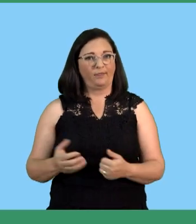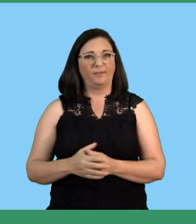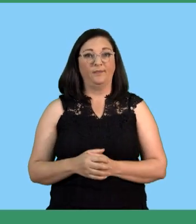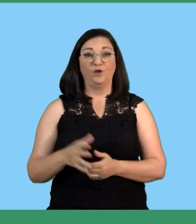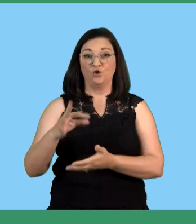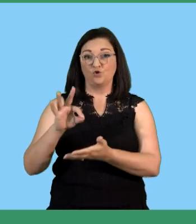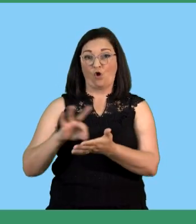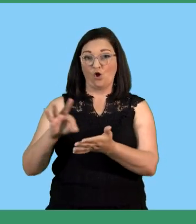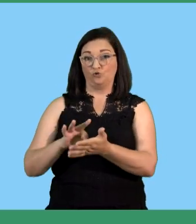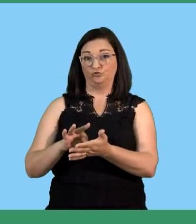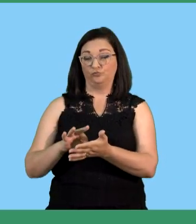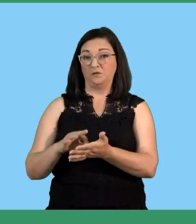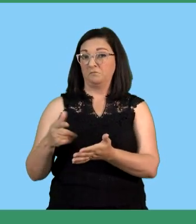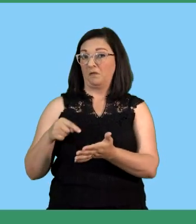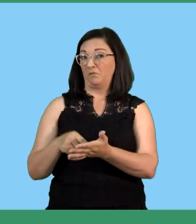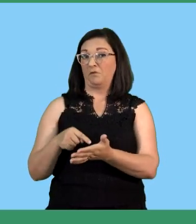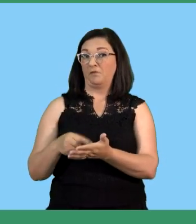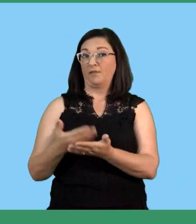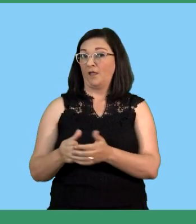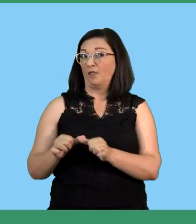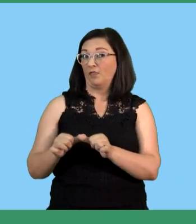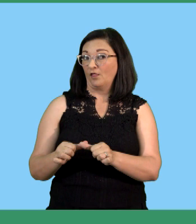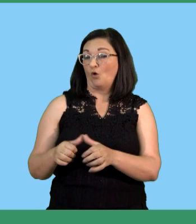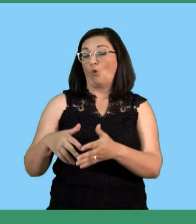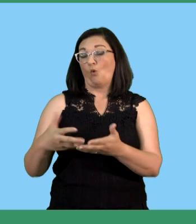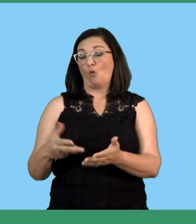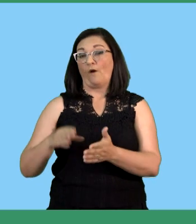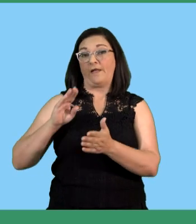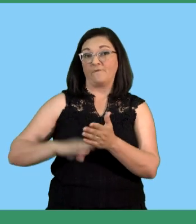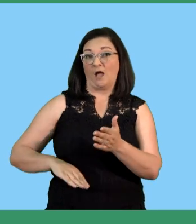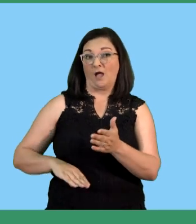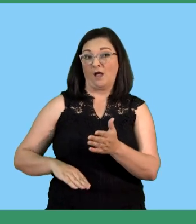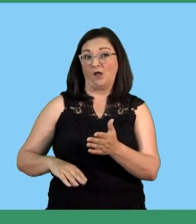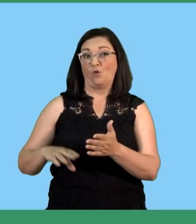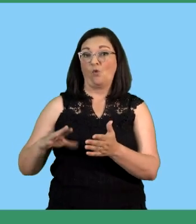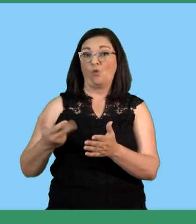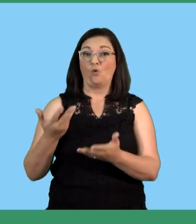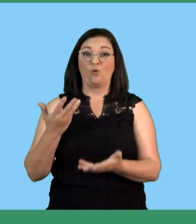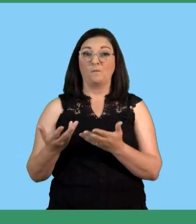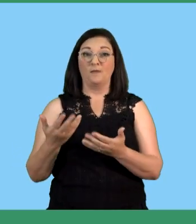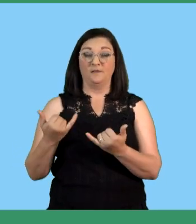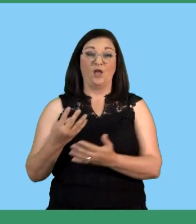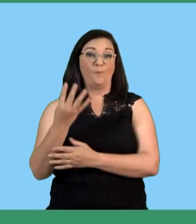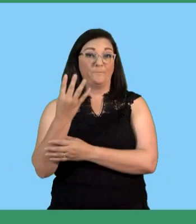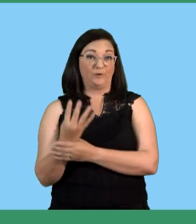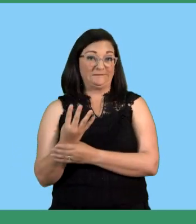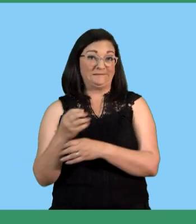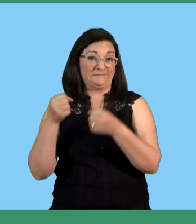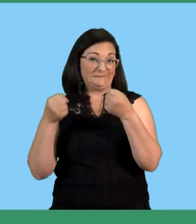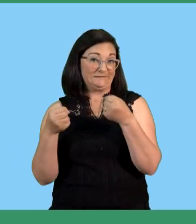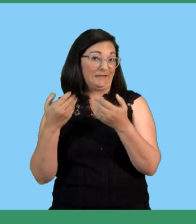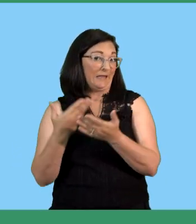compliant. A contract may be rendered void, or a fine or term of direct imprisonment may